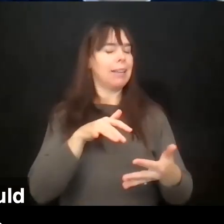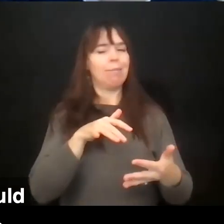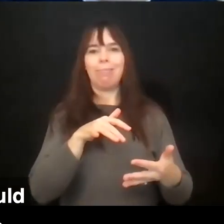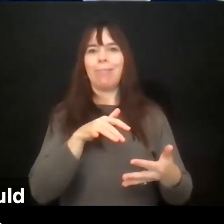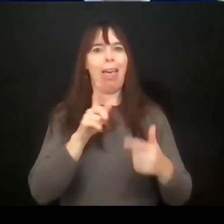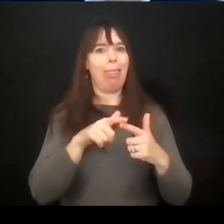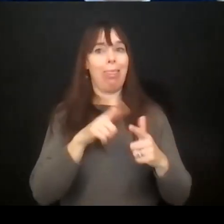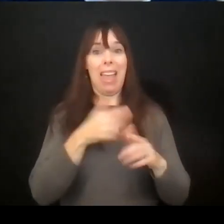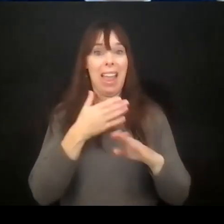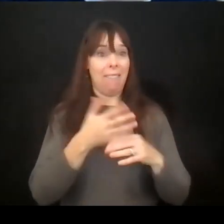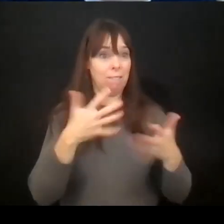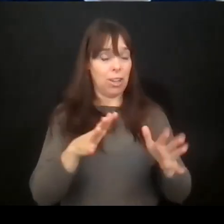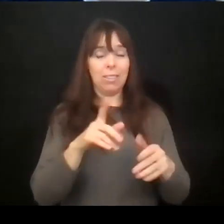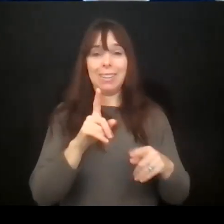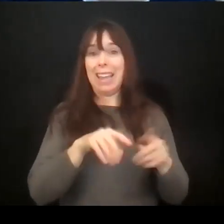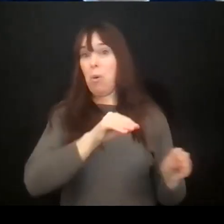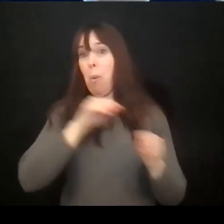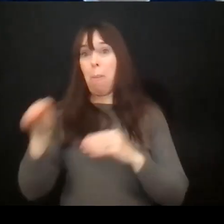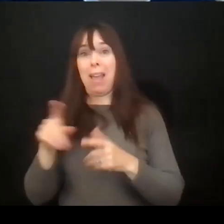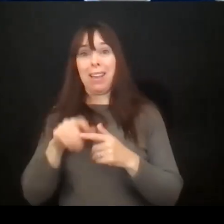to Iran